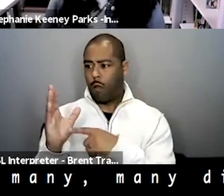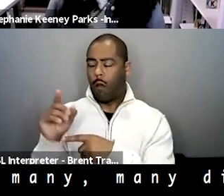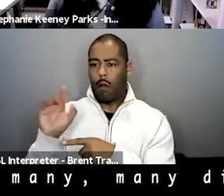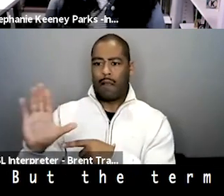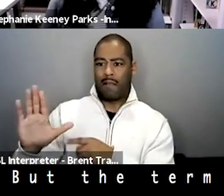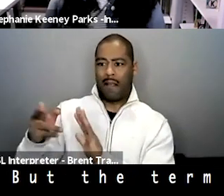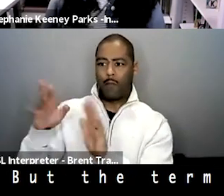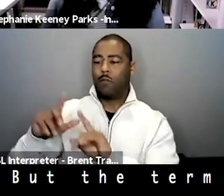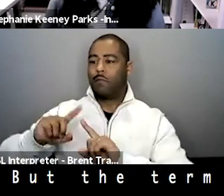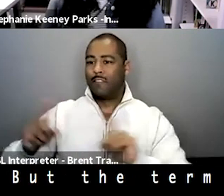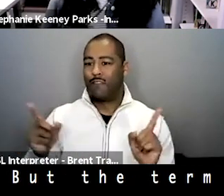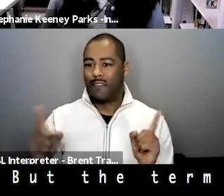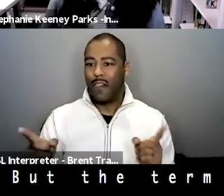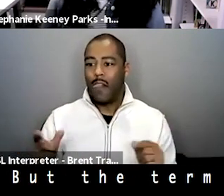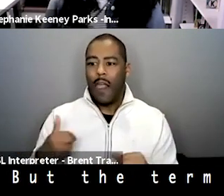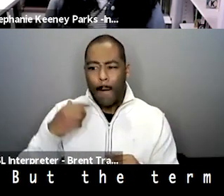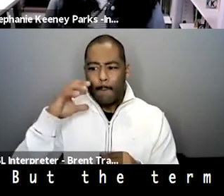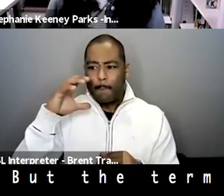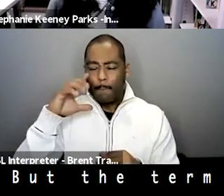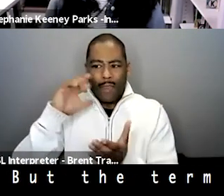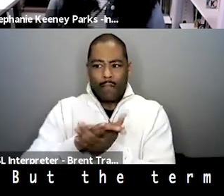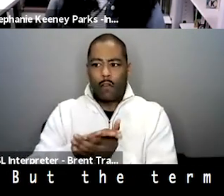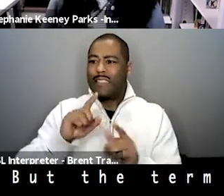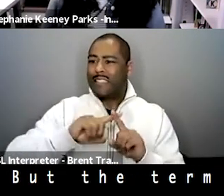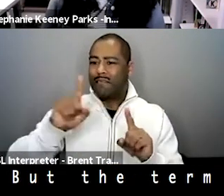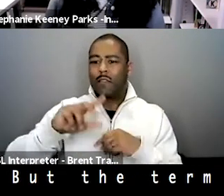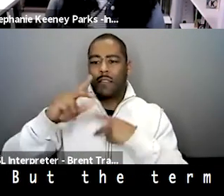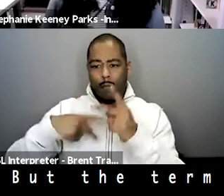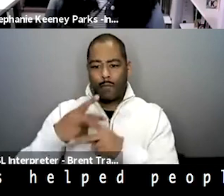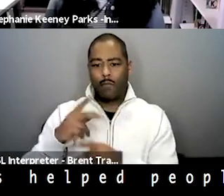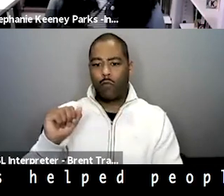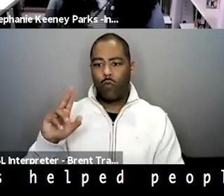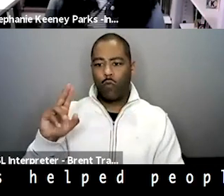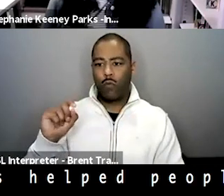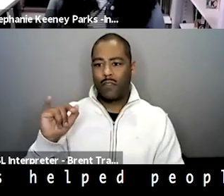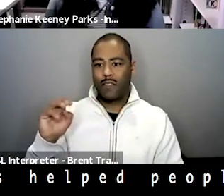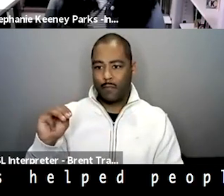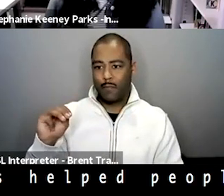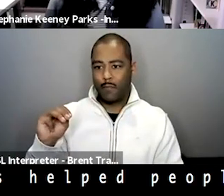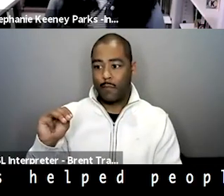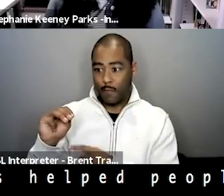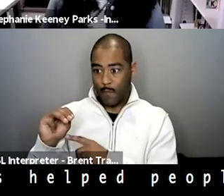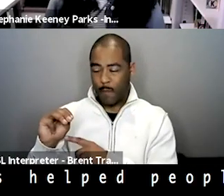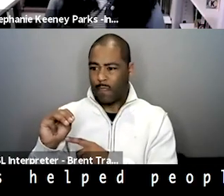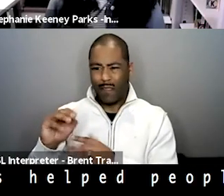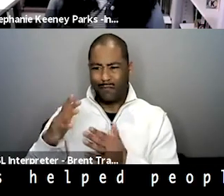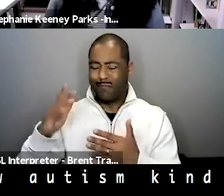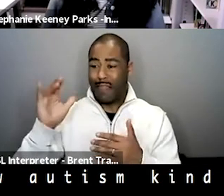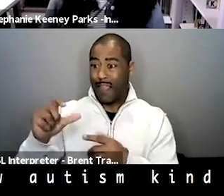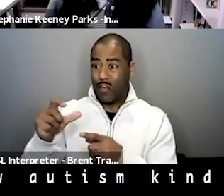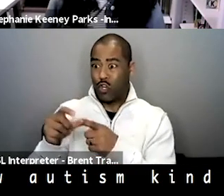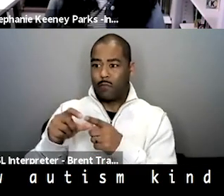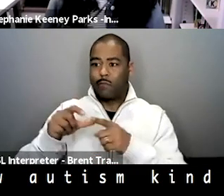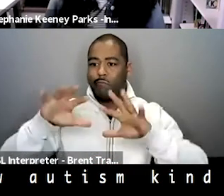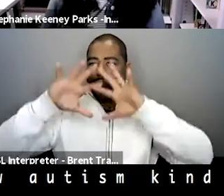many, many different autisms, but the term Asperger's helped people